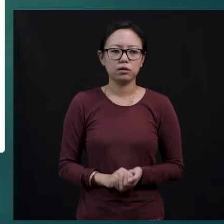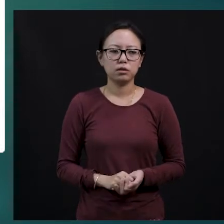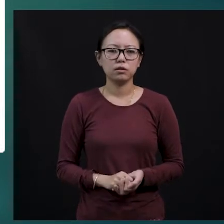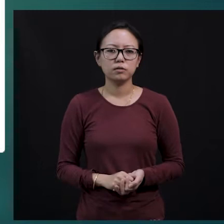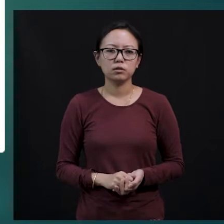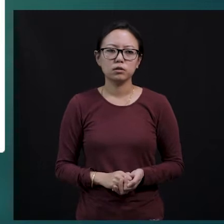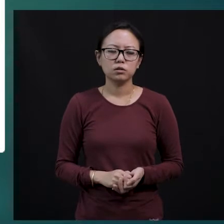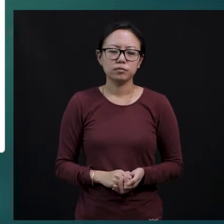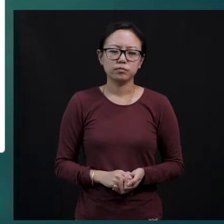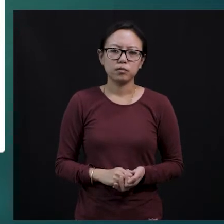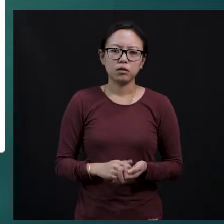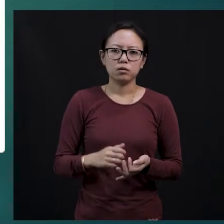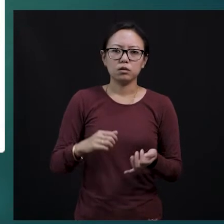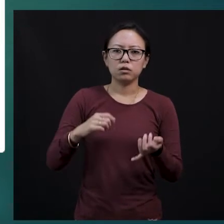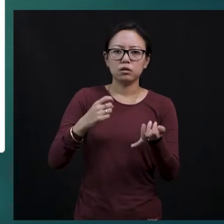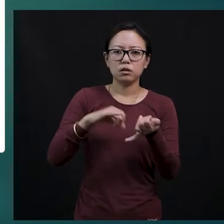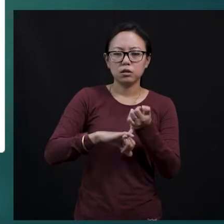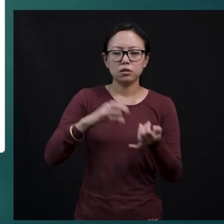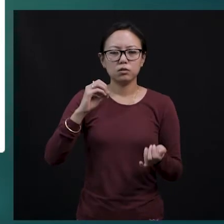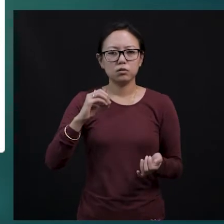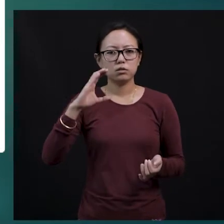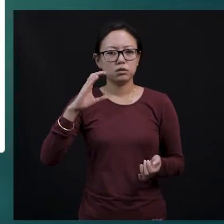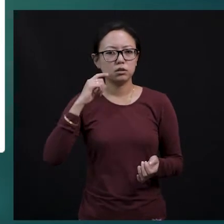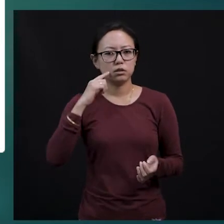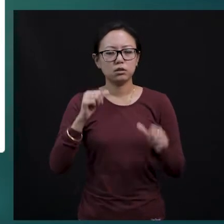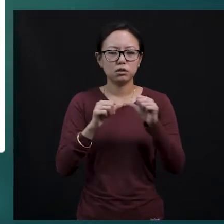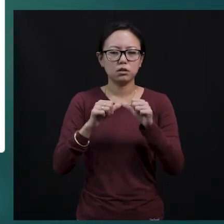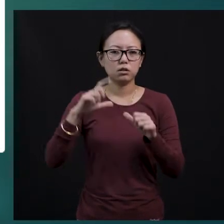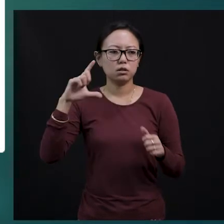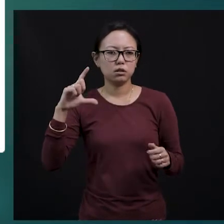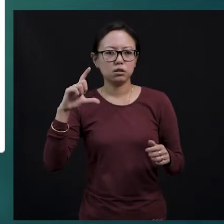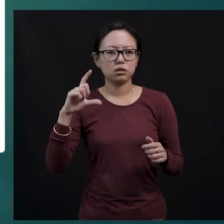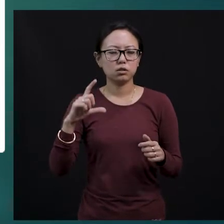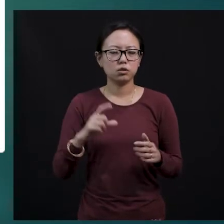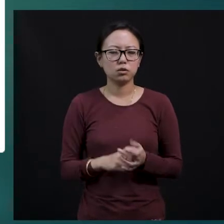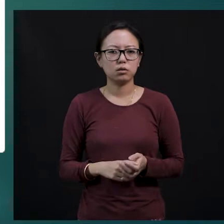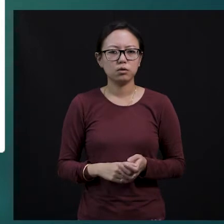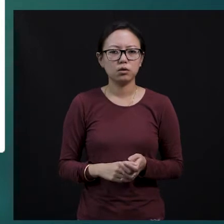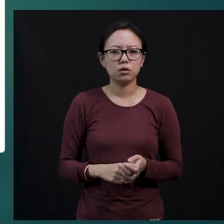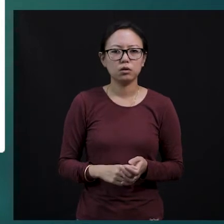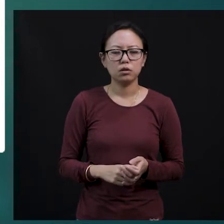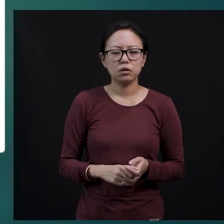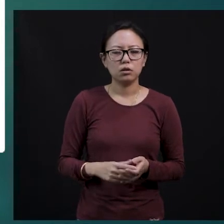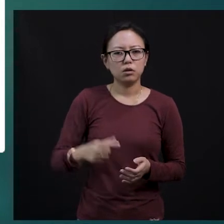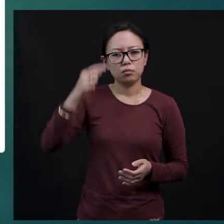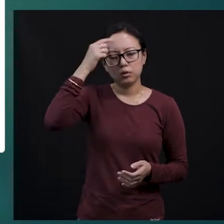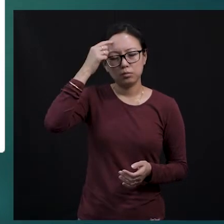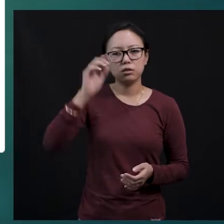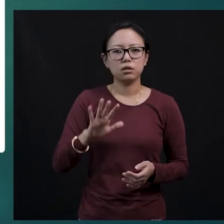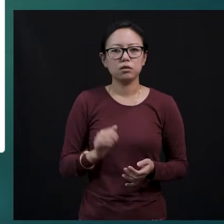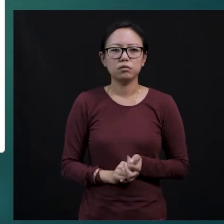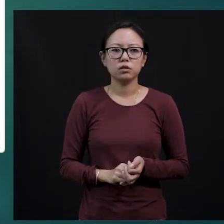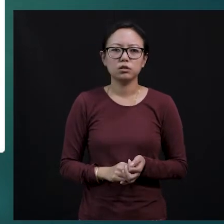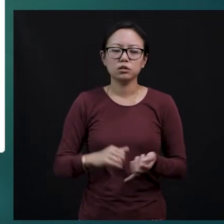your religion is going to be in danger. So these were kind of practices and superstitions which now